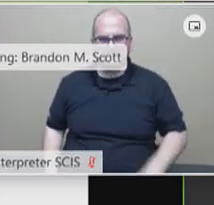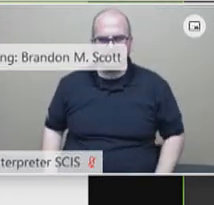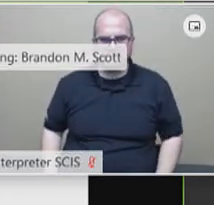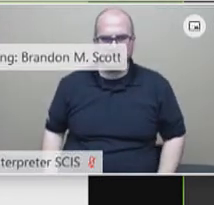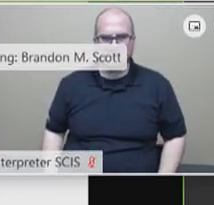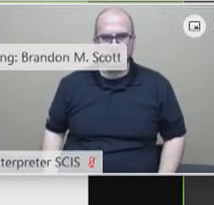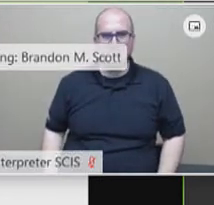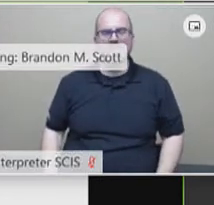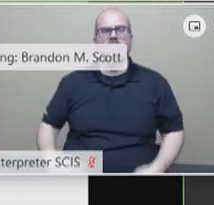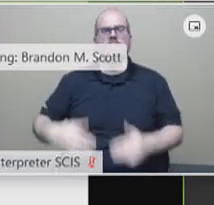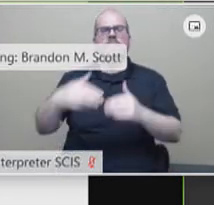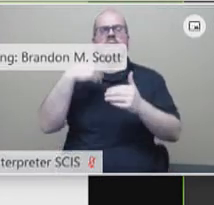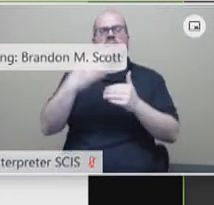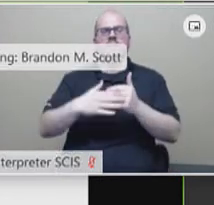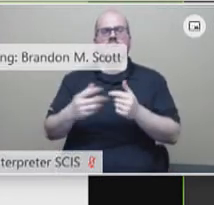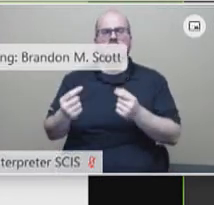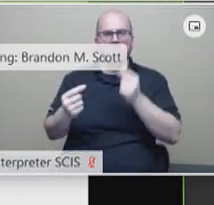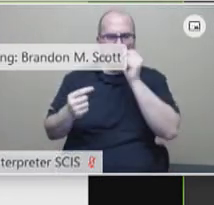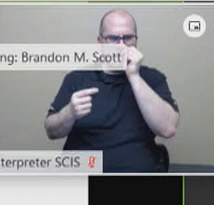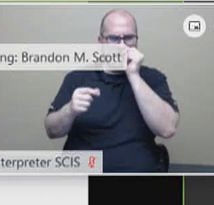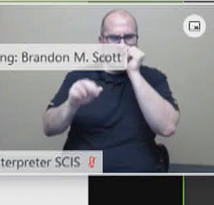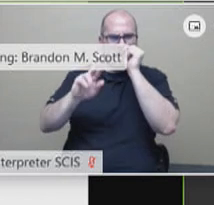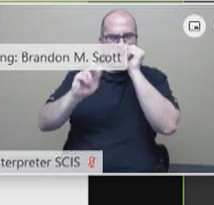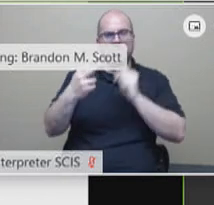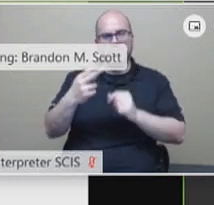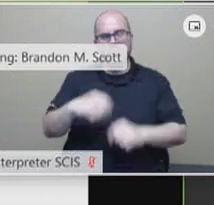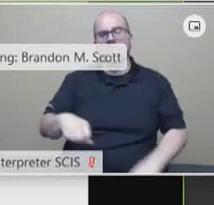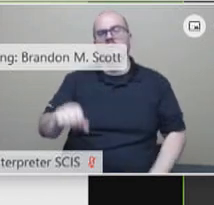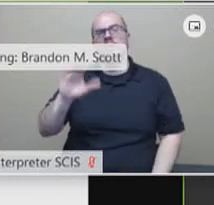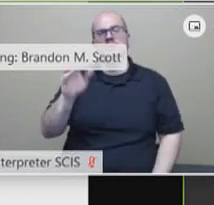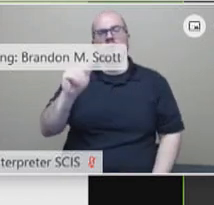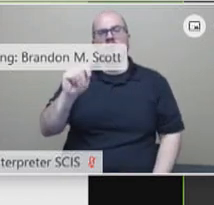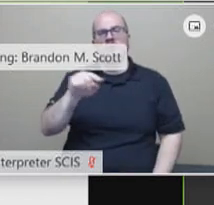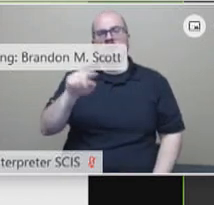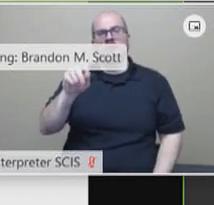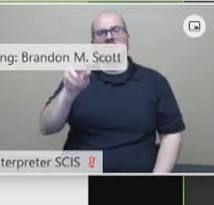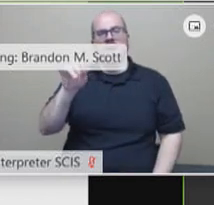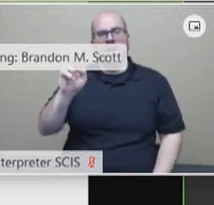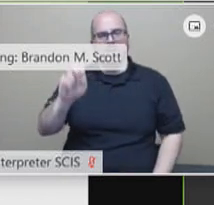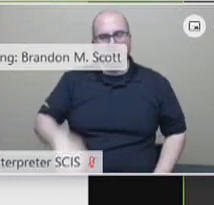to Ruth Schober Levine. Ruth, are you there?